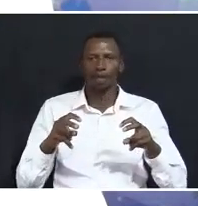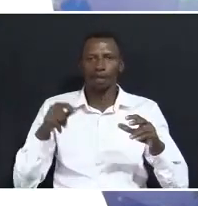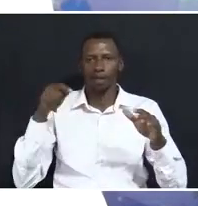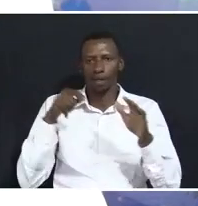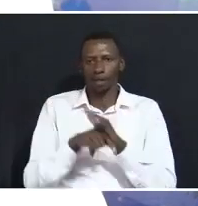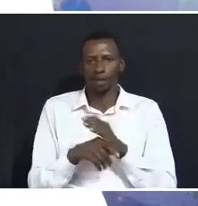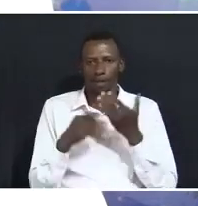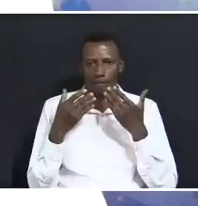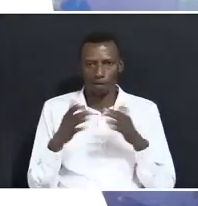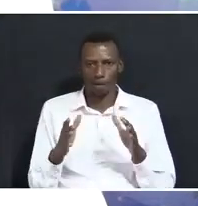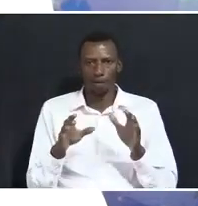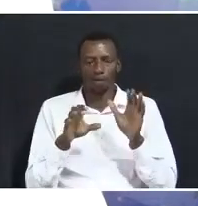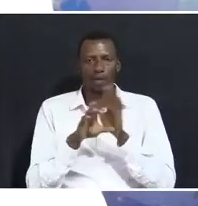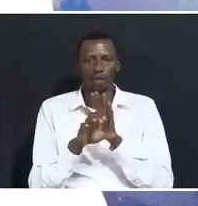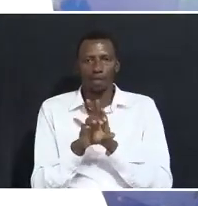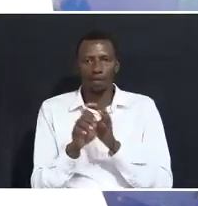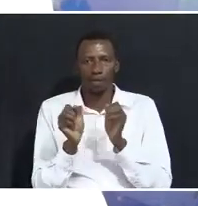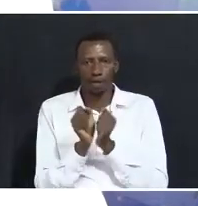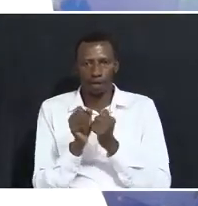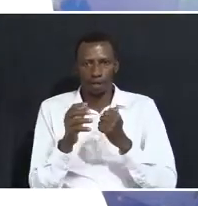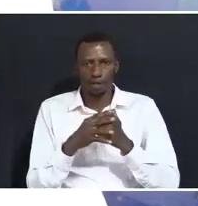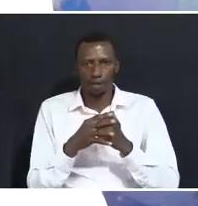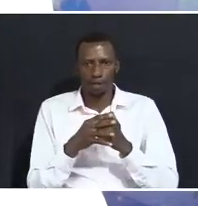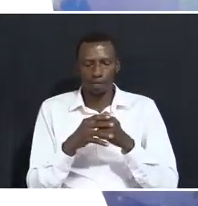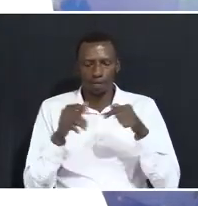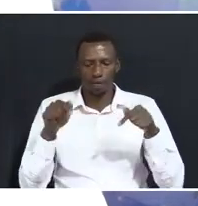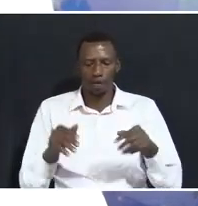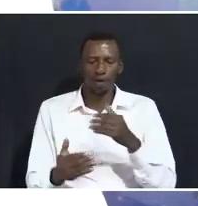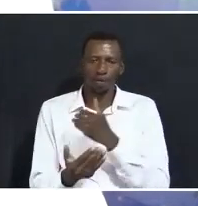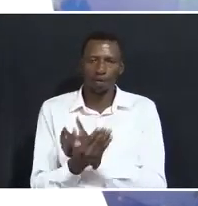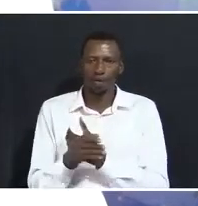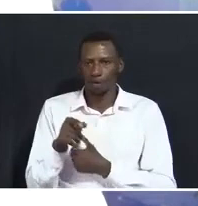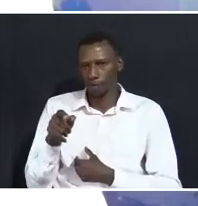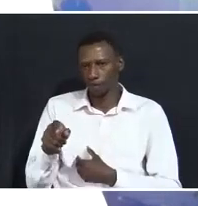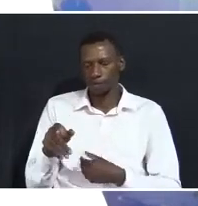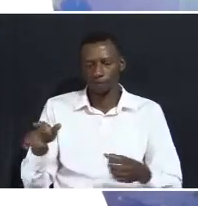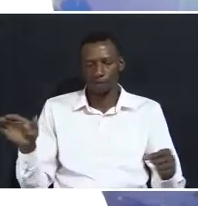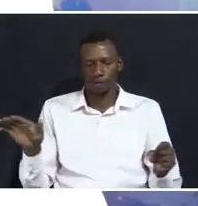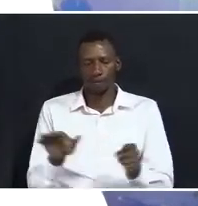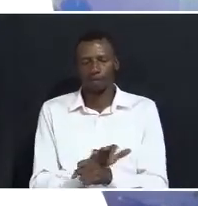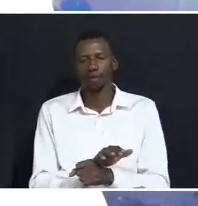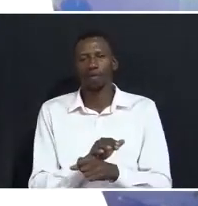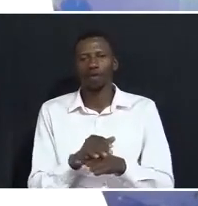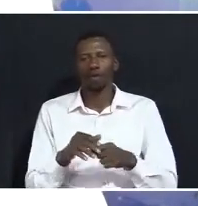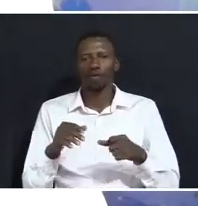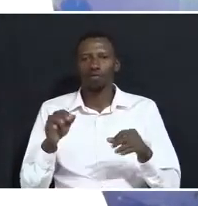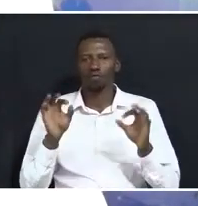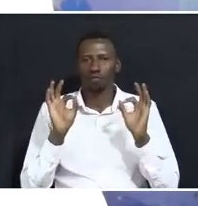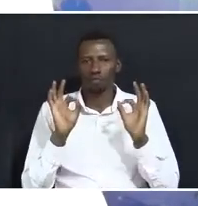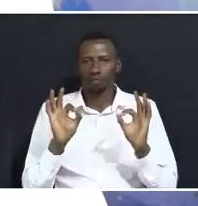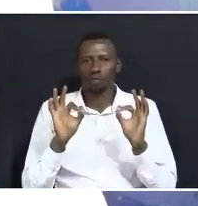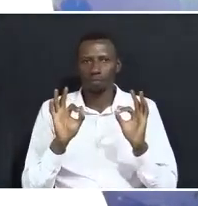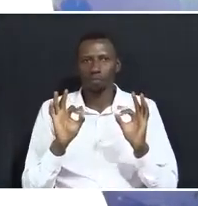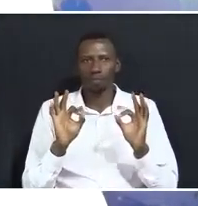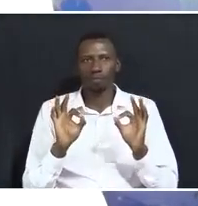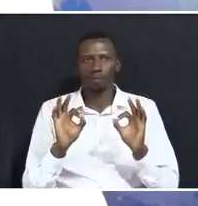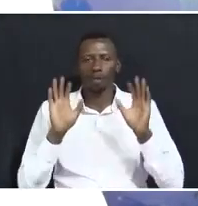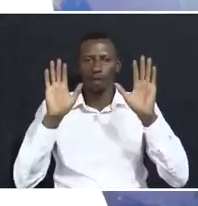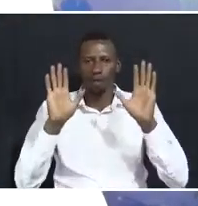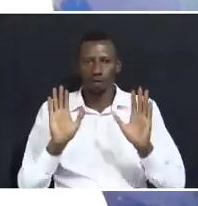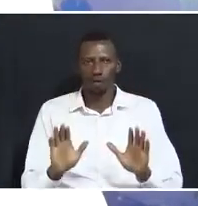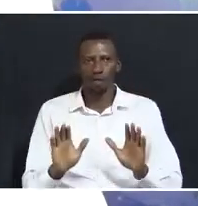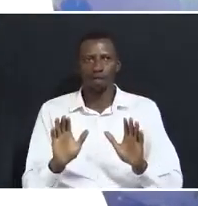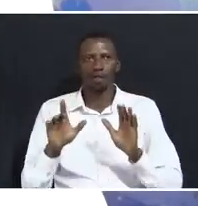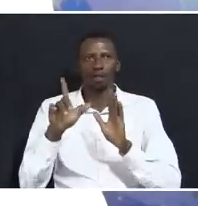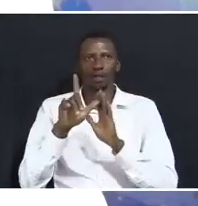chapter 19 that we consider this morning is full of wonderful occasions and